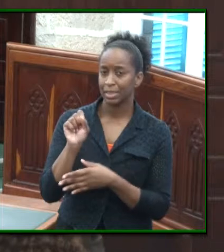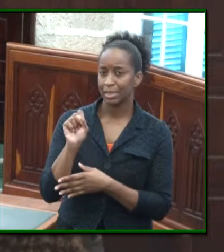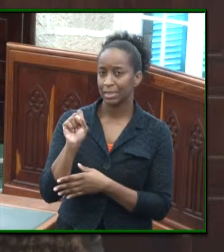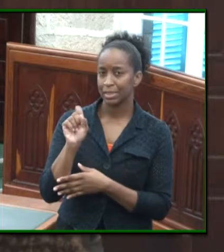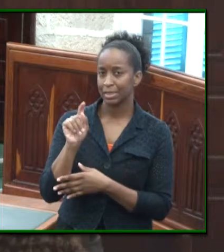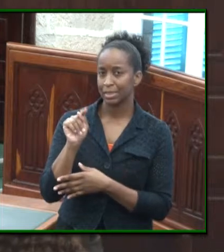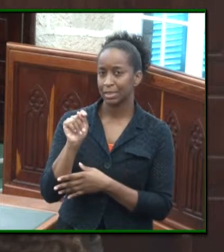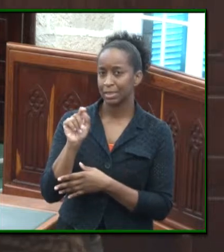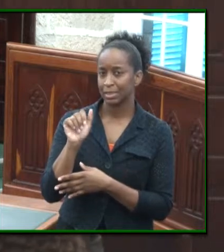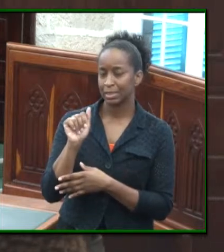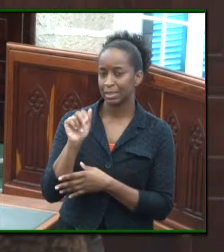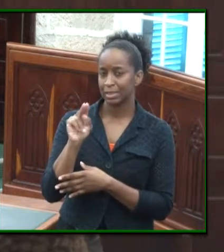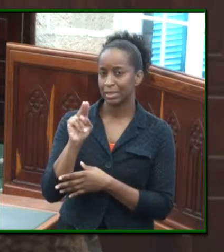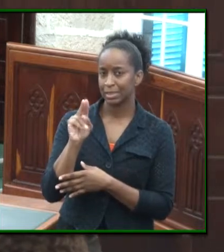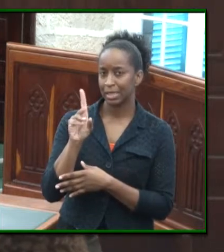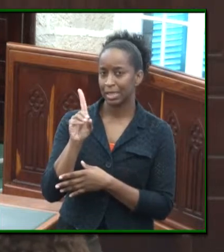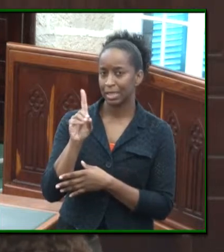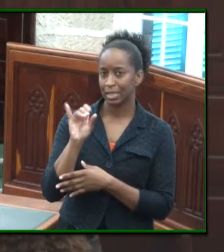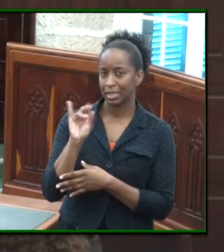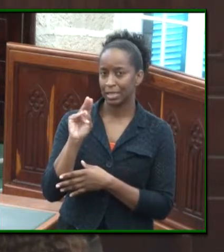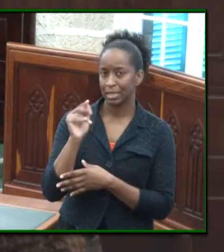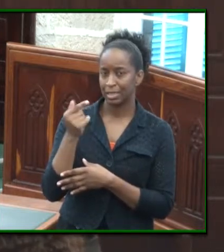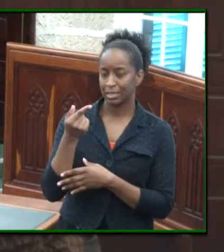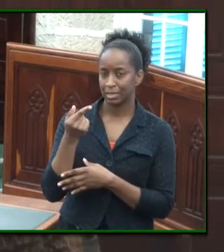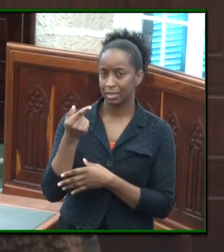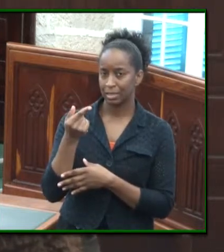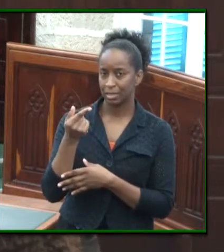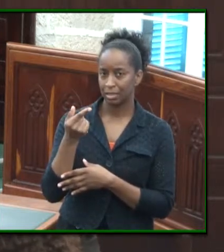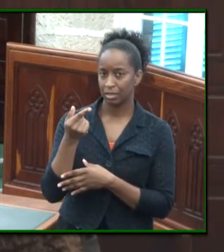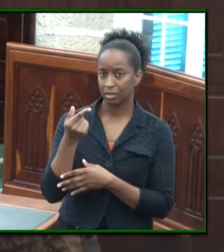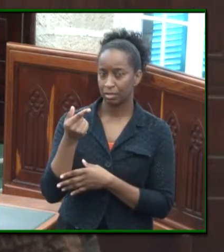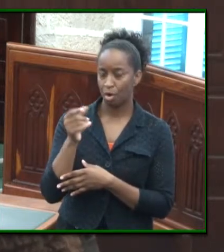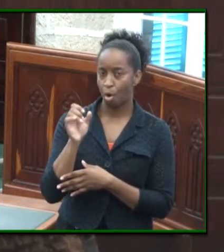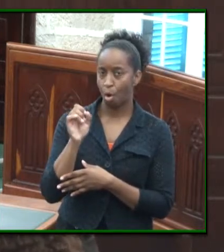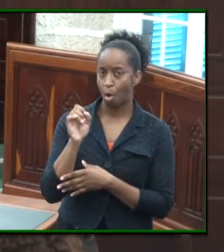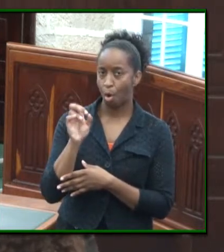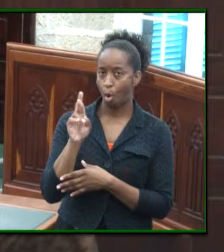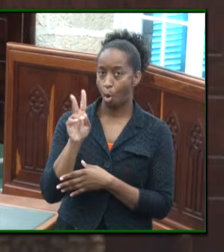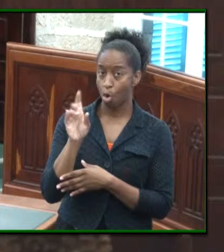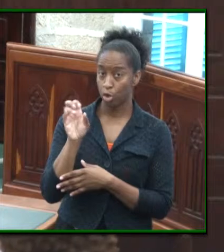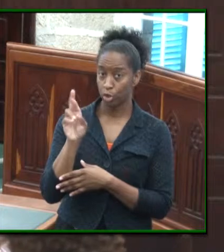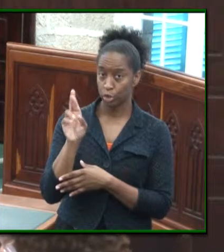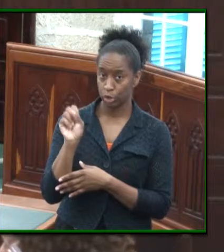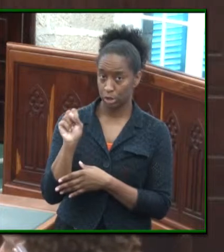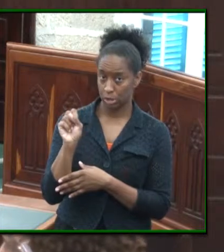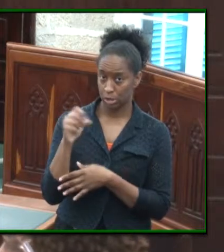these sessions. And I will quote standing order number